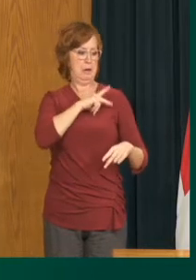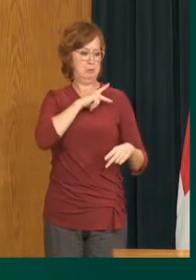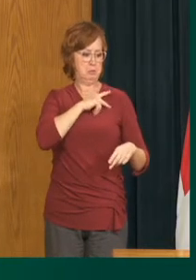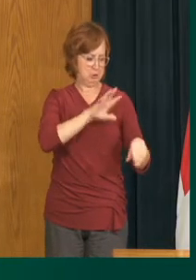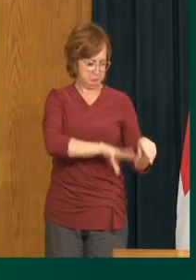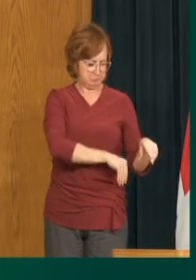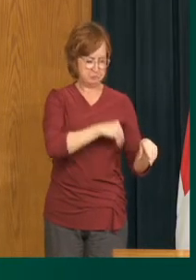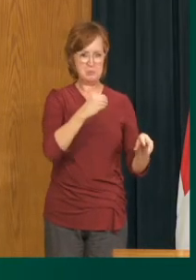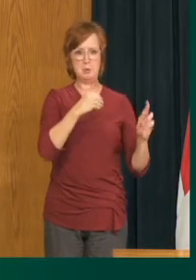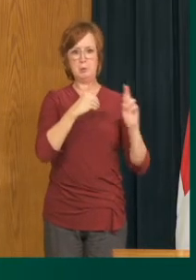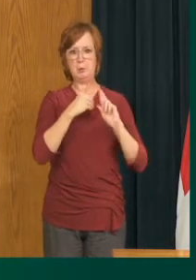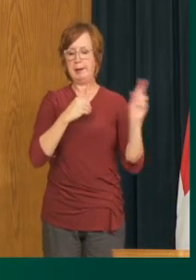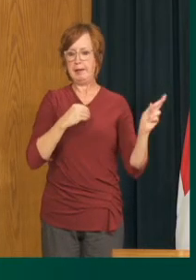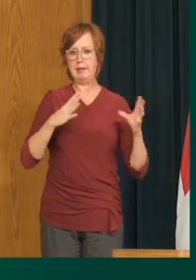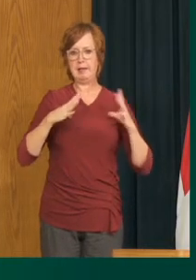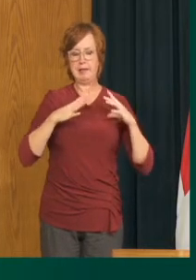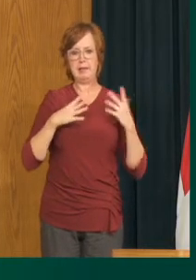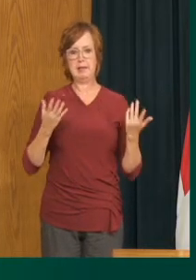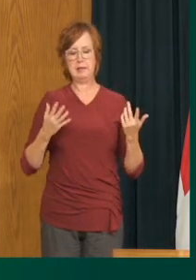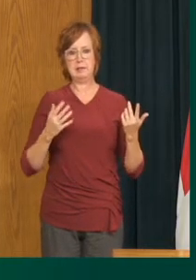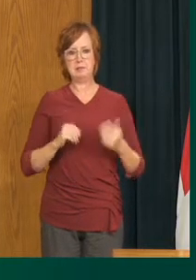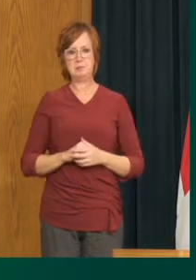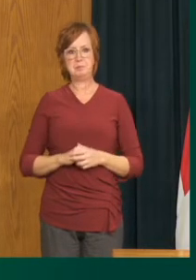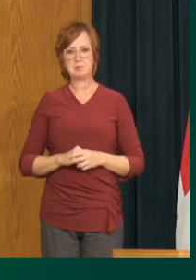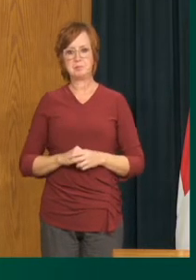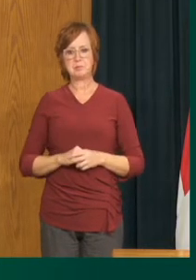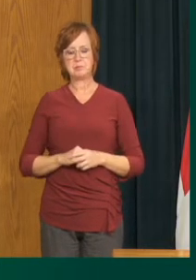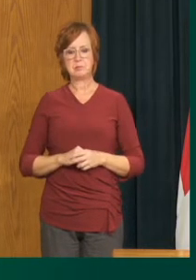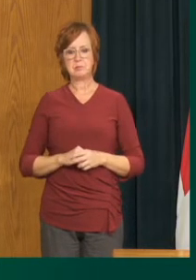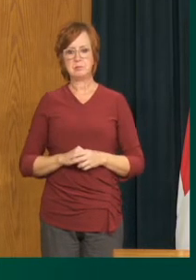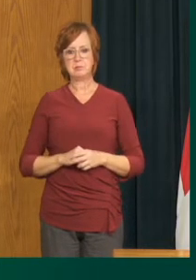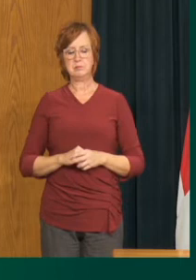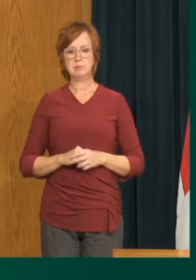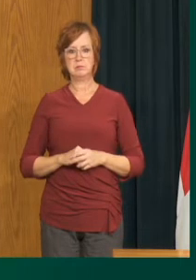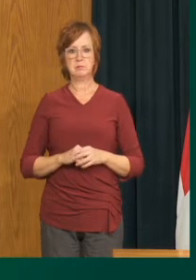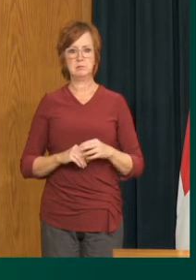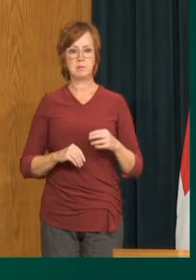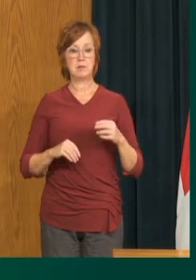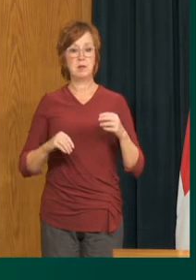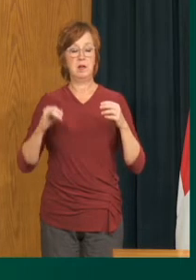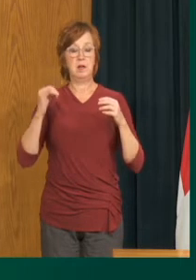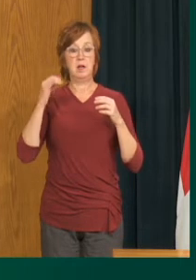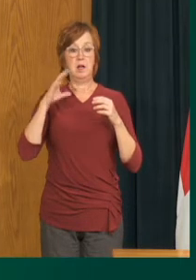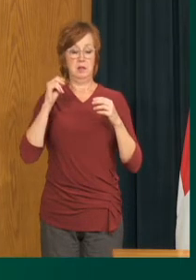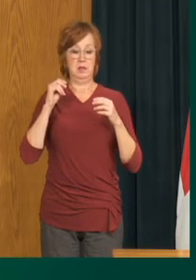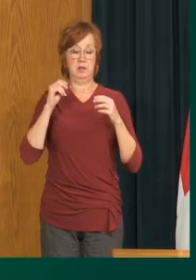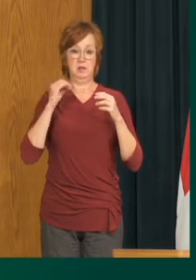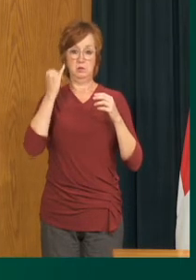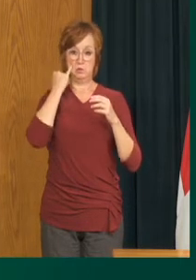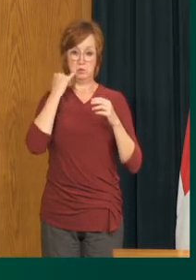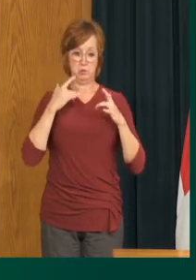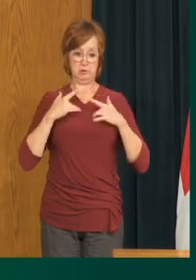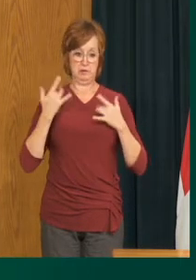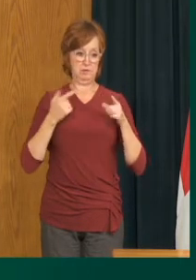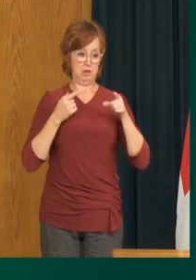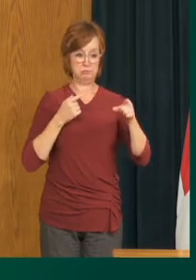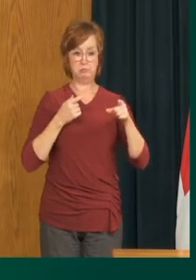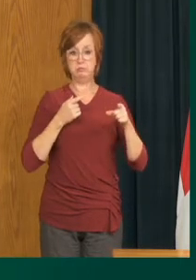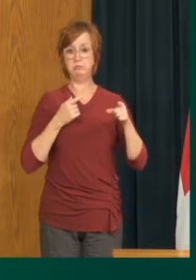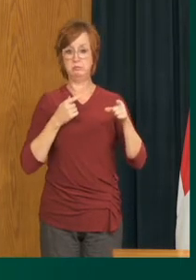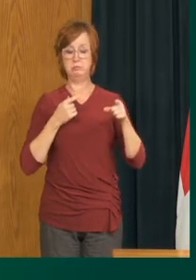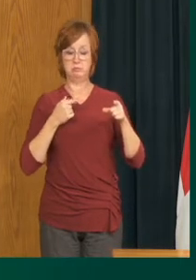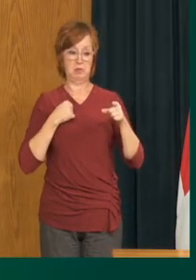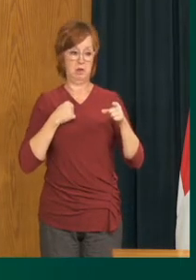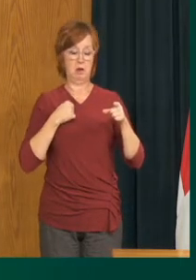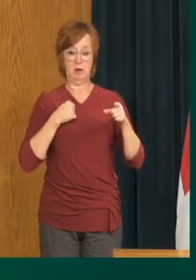understood that, we won't go to that small gathering if you're unwell and it's a small gathering. But otherwise, if you're in a